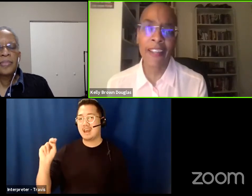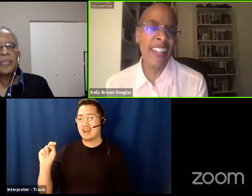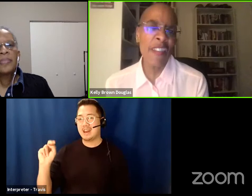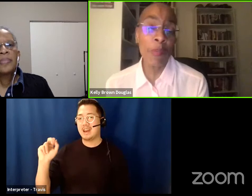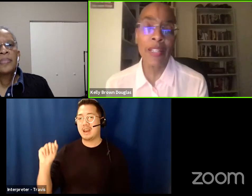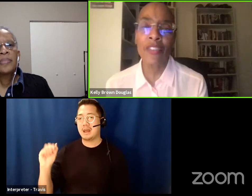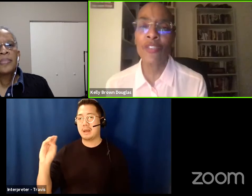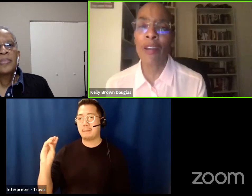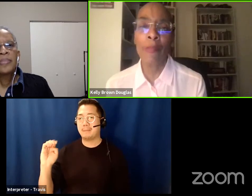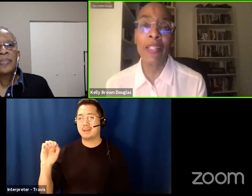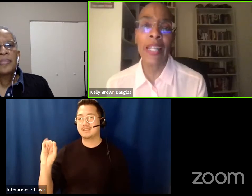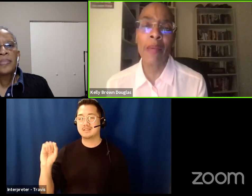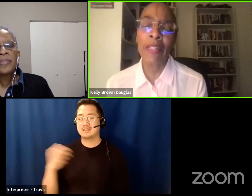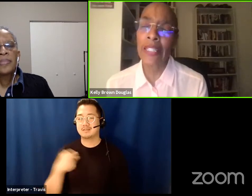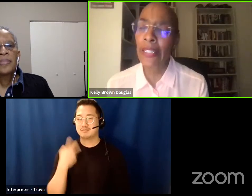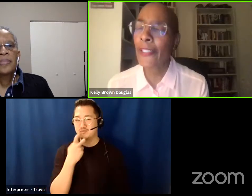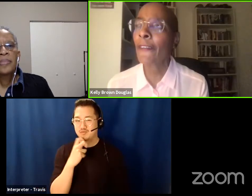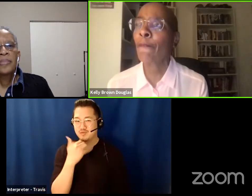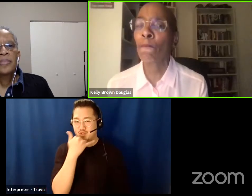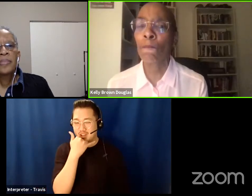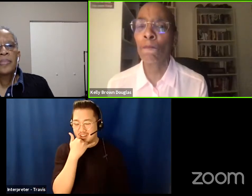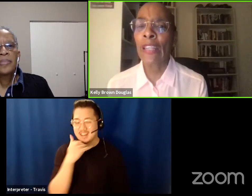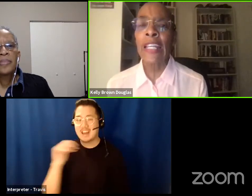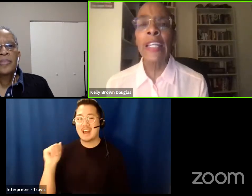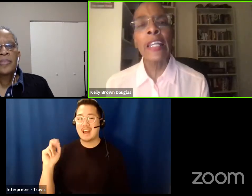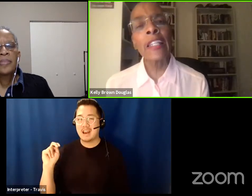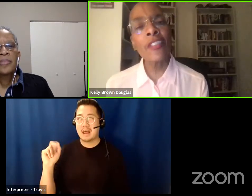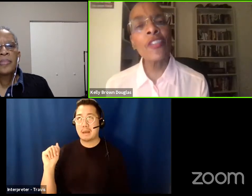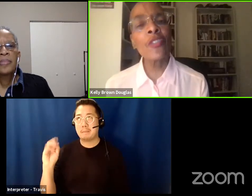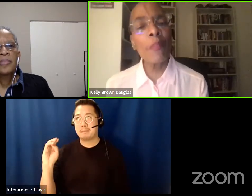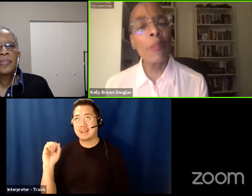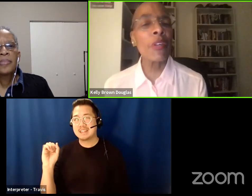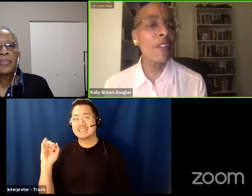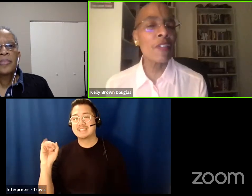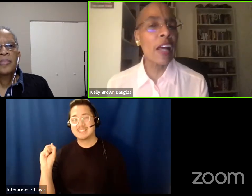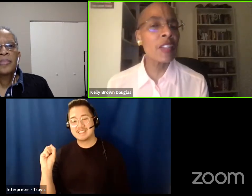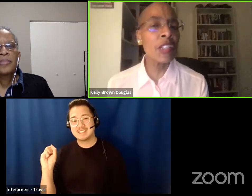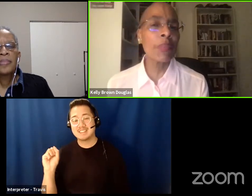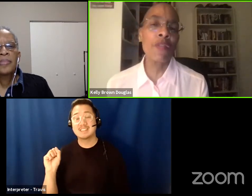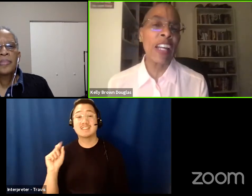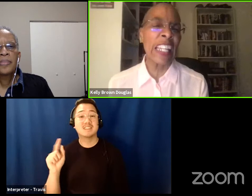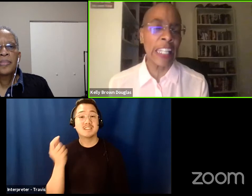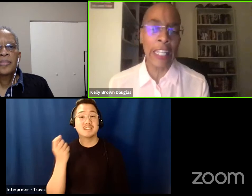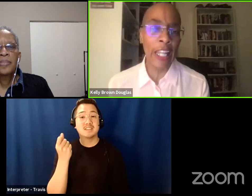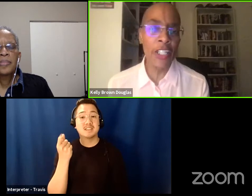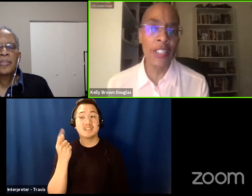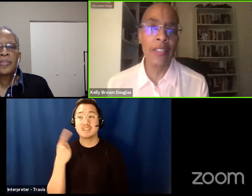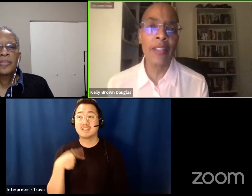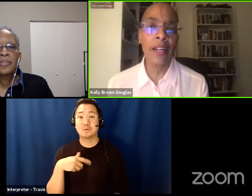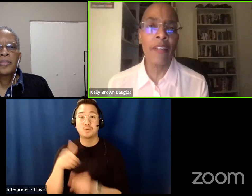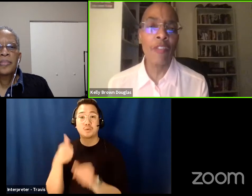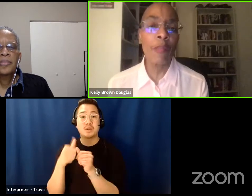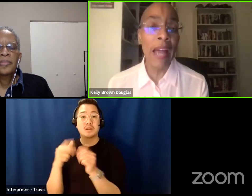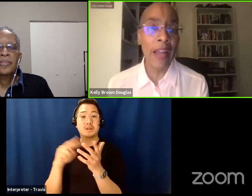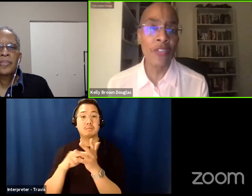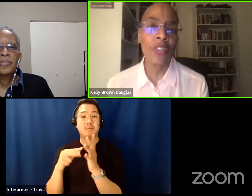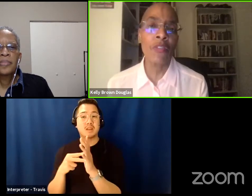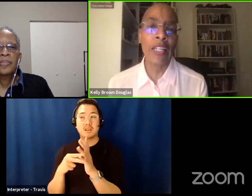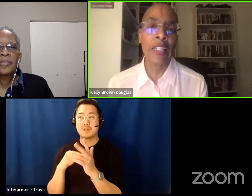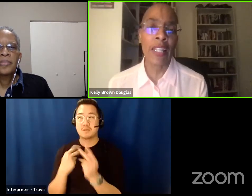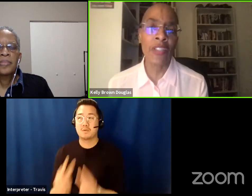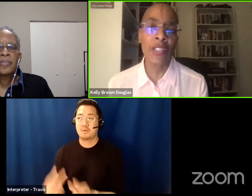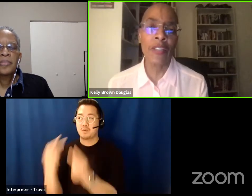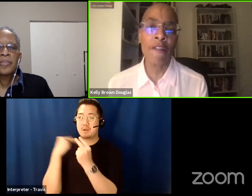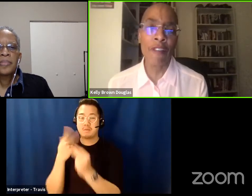anamnesis. I never pronounced it right, but anamnesis. And this is a memory of not simply recollection of the past